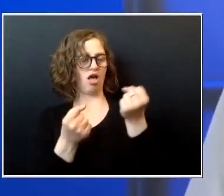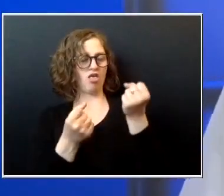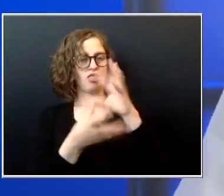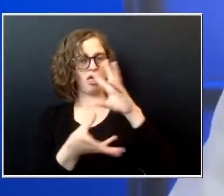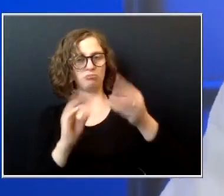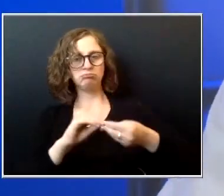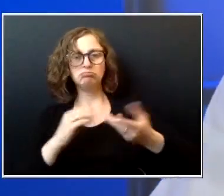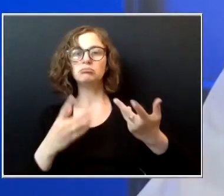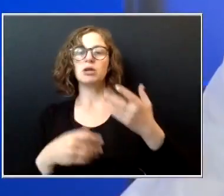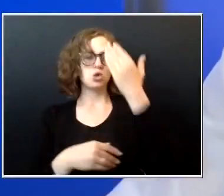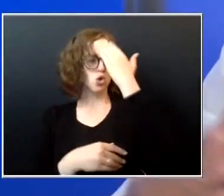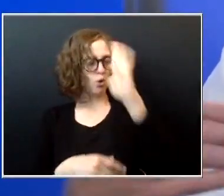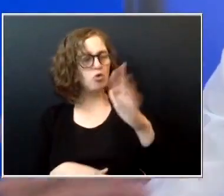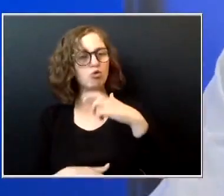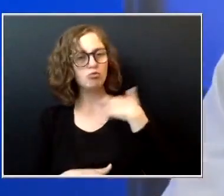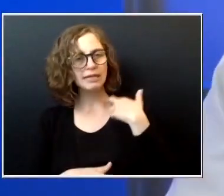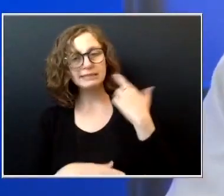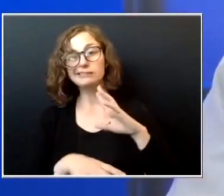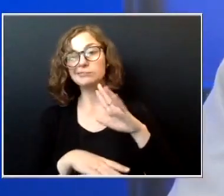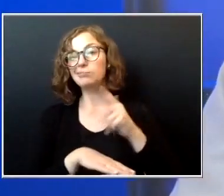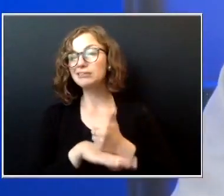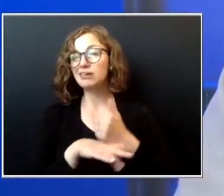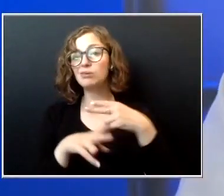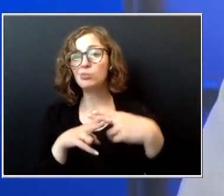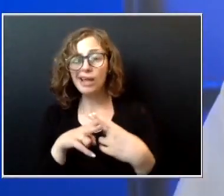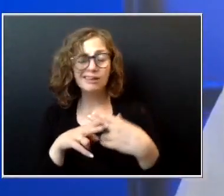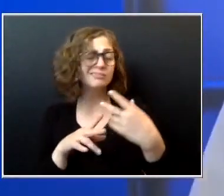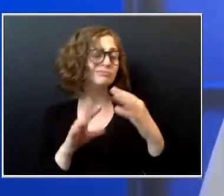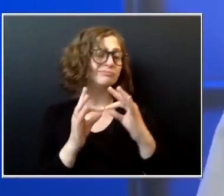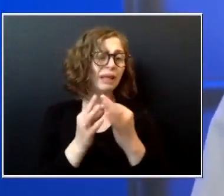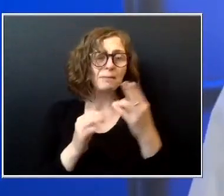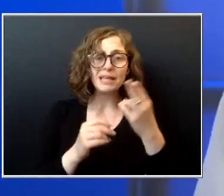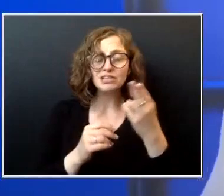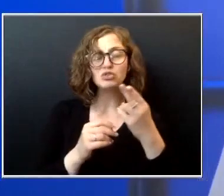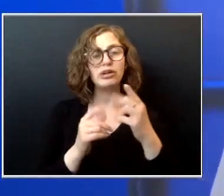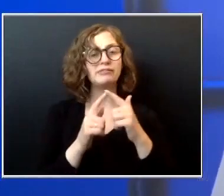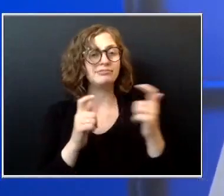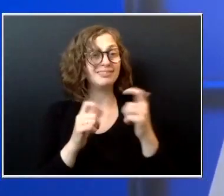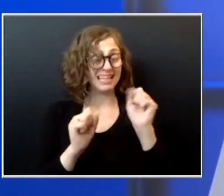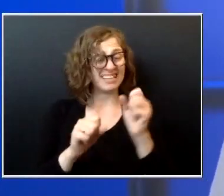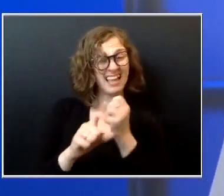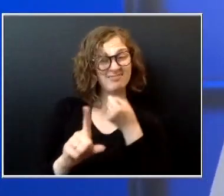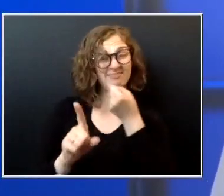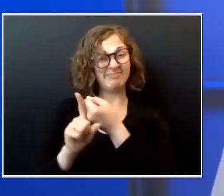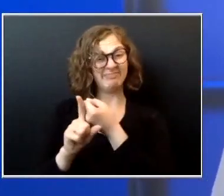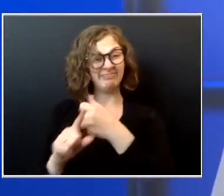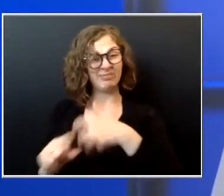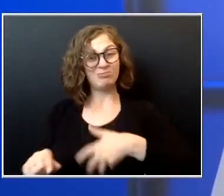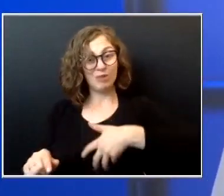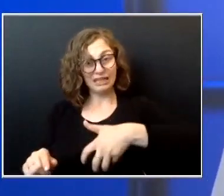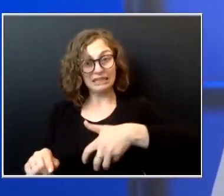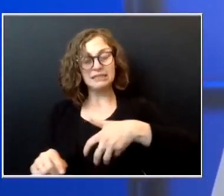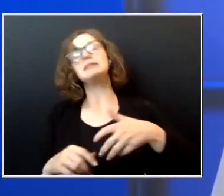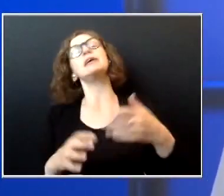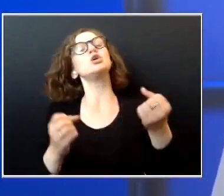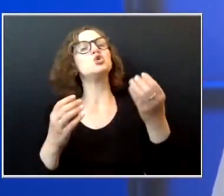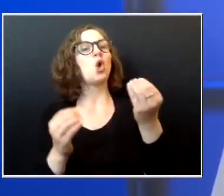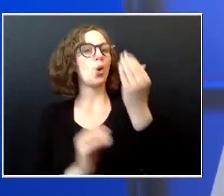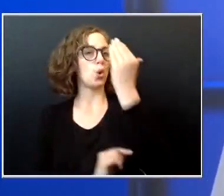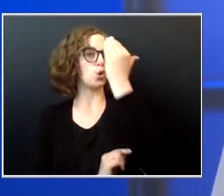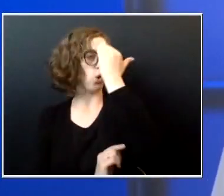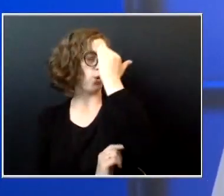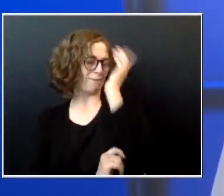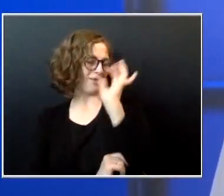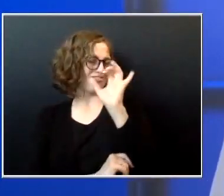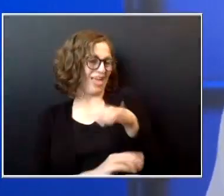family history. Those things certainly can be impacted by pregnancy. And so, having a knowledge about those things before